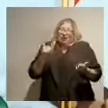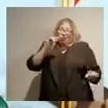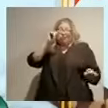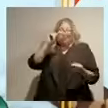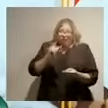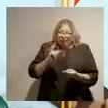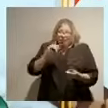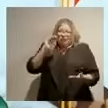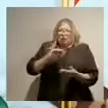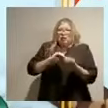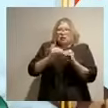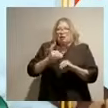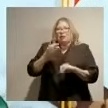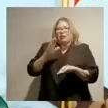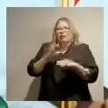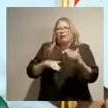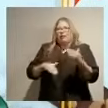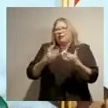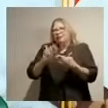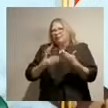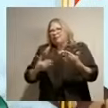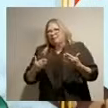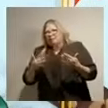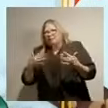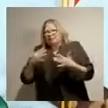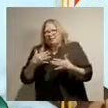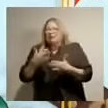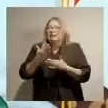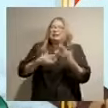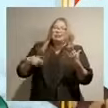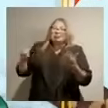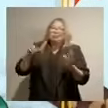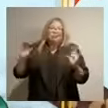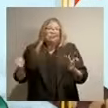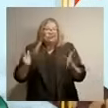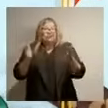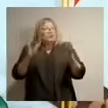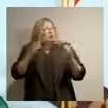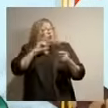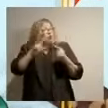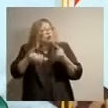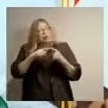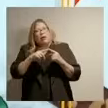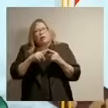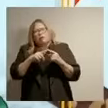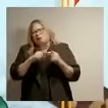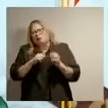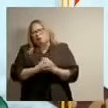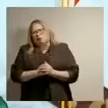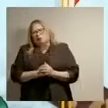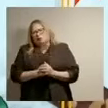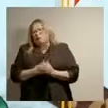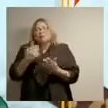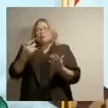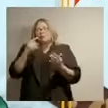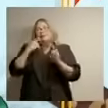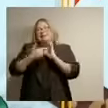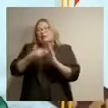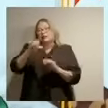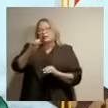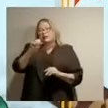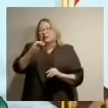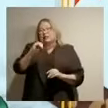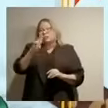had feared, and some had promoted the IOUs in particular. It's along the lines of, I think, SMUD, in fact, the